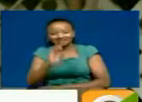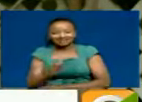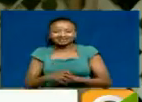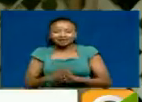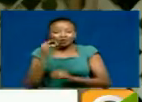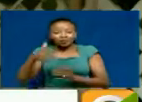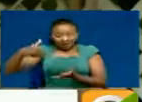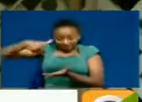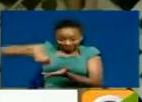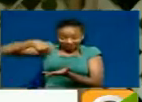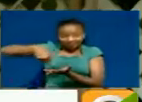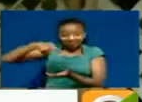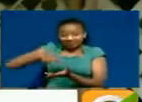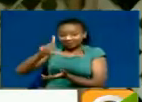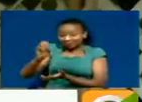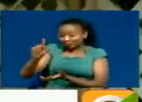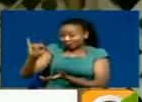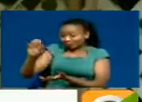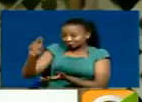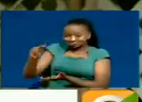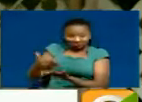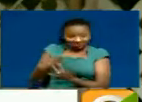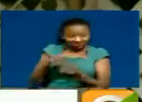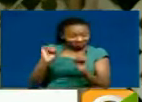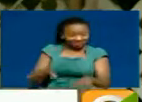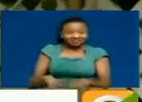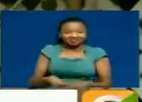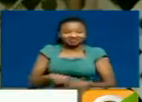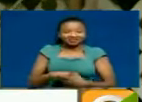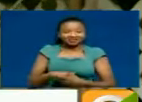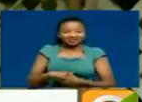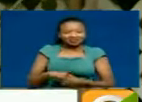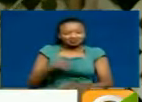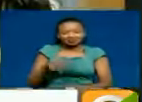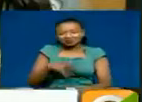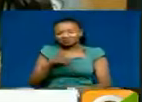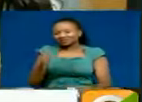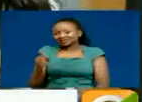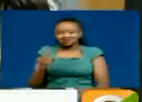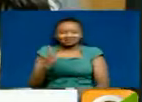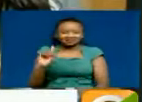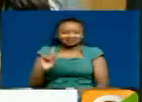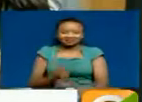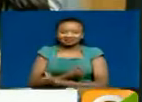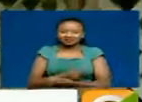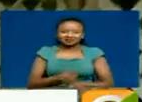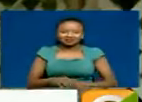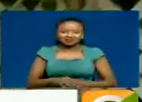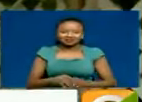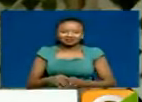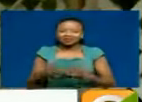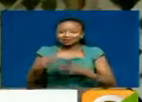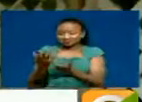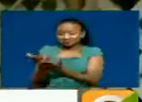skin. But anyways, so that was me as growing up. I was still, you know, I felt different and awkward. And then also I was, of course,